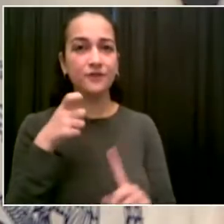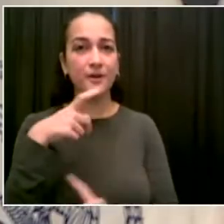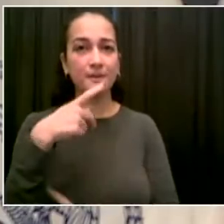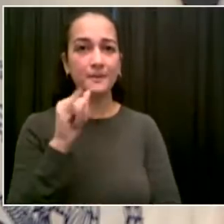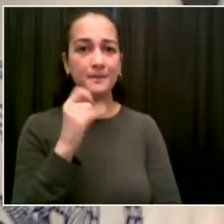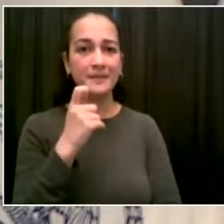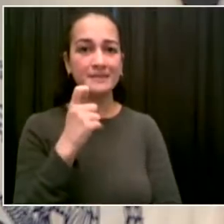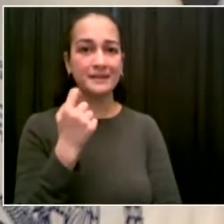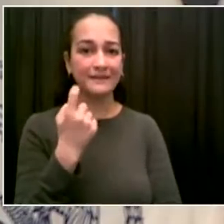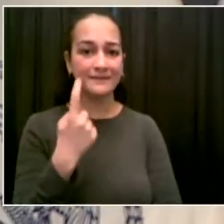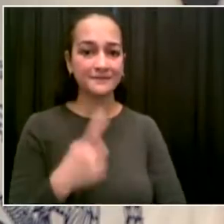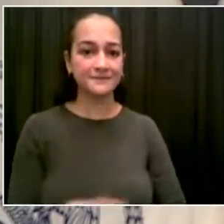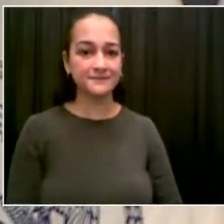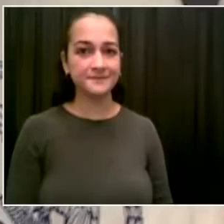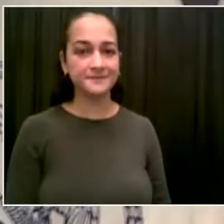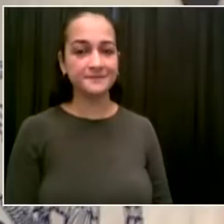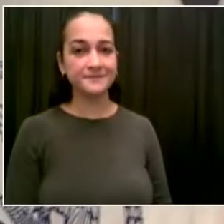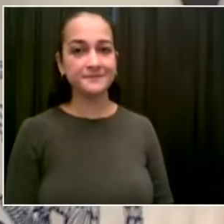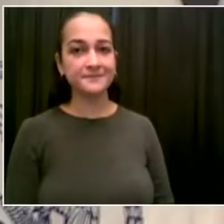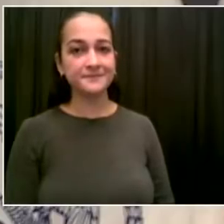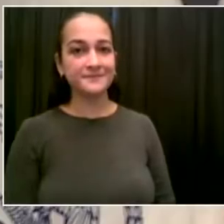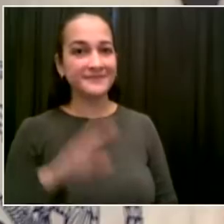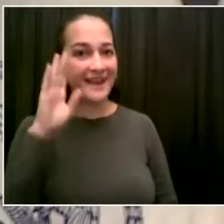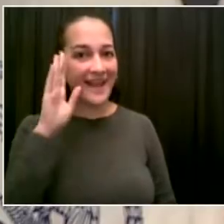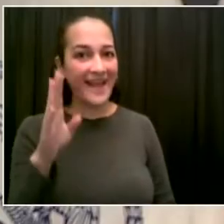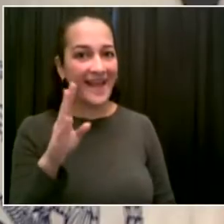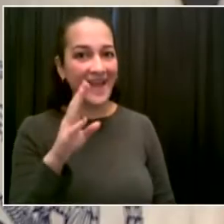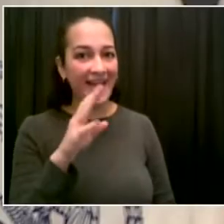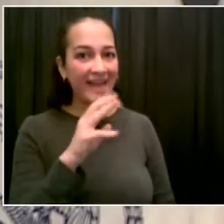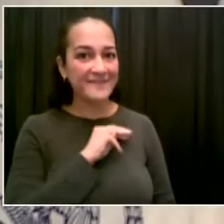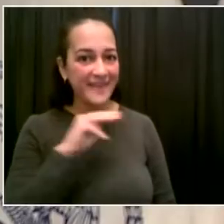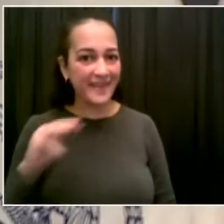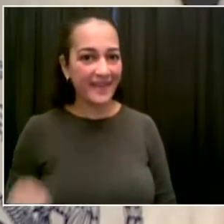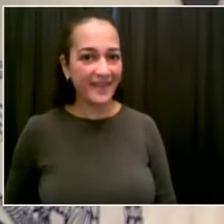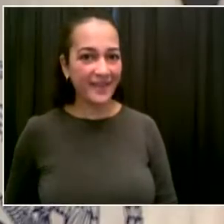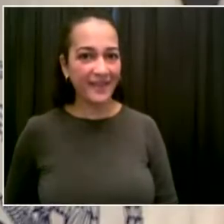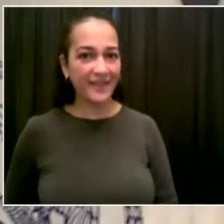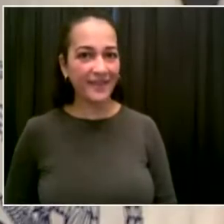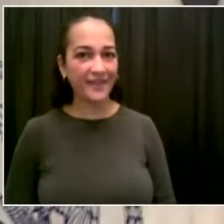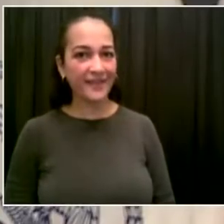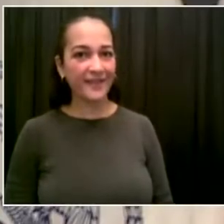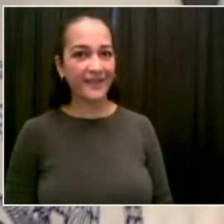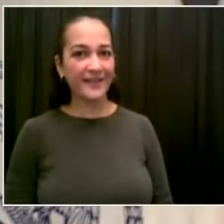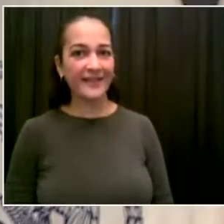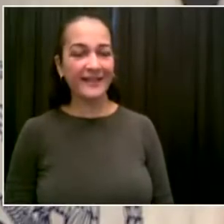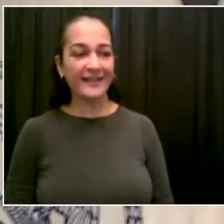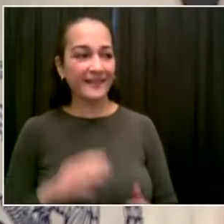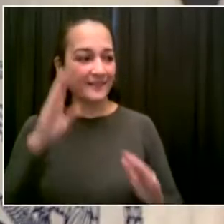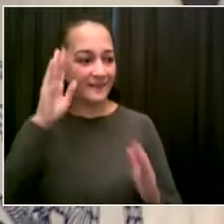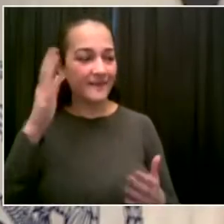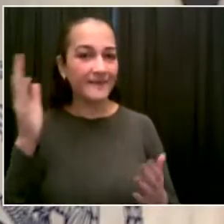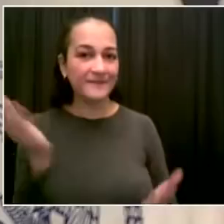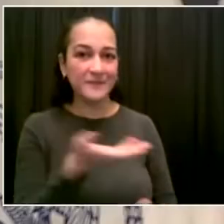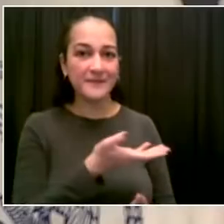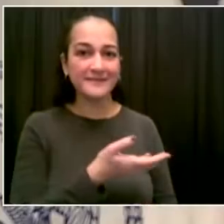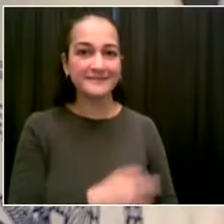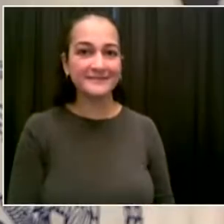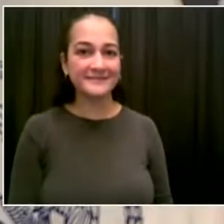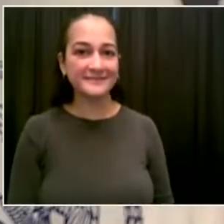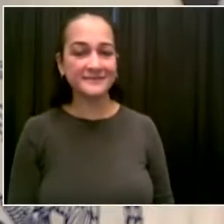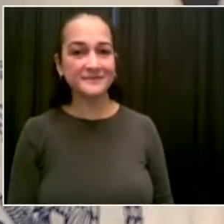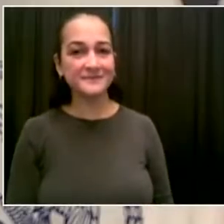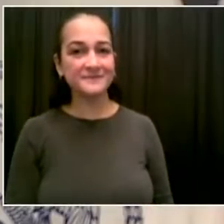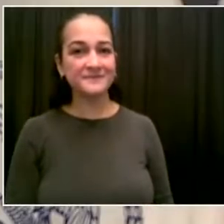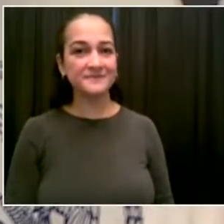And good morning, Mr. Mayor, to everyone on the call. Good morning, James. How are you today? I appreciate